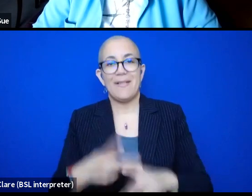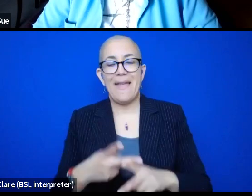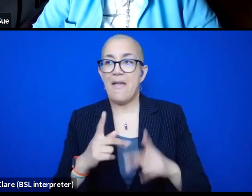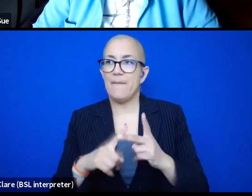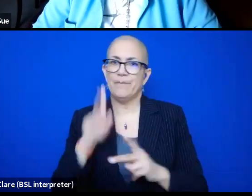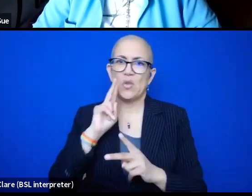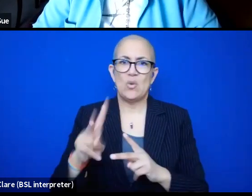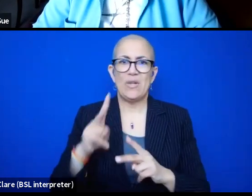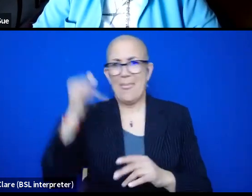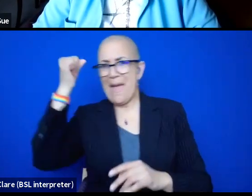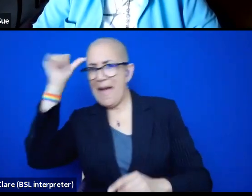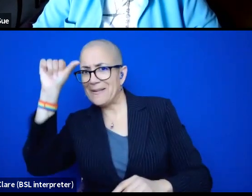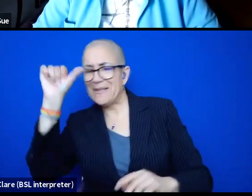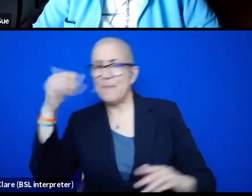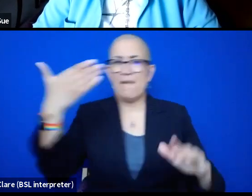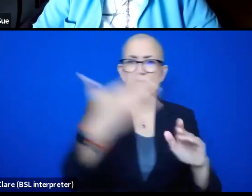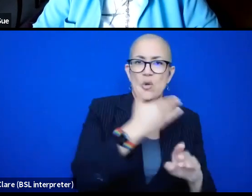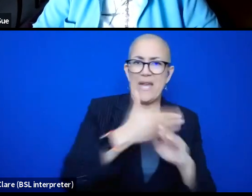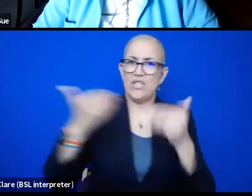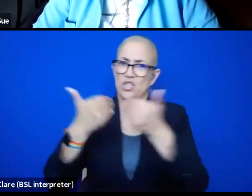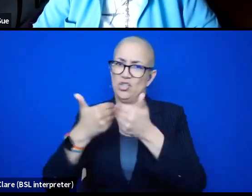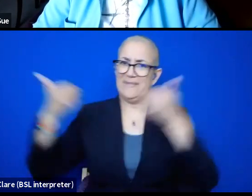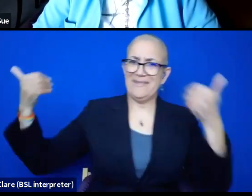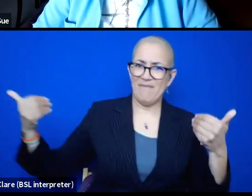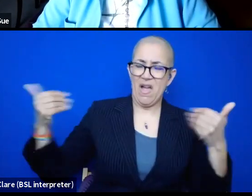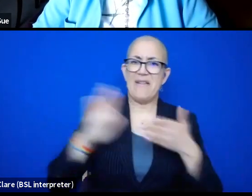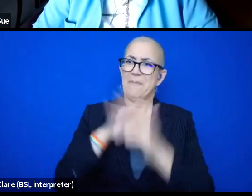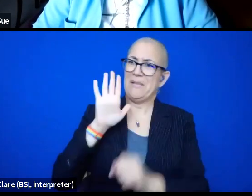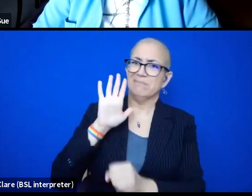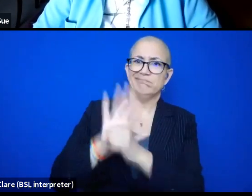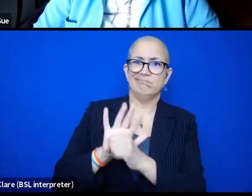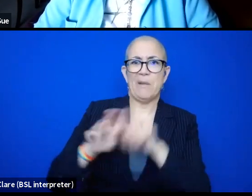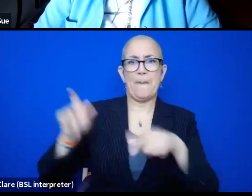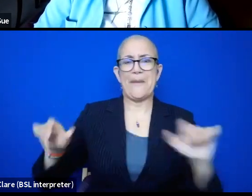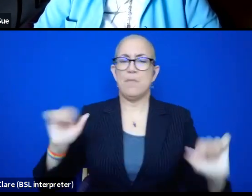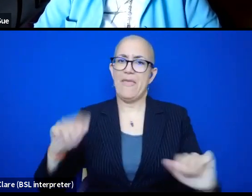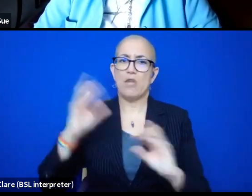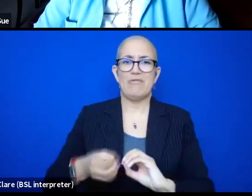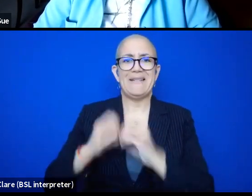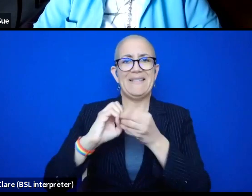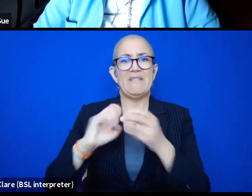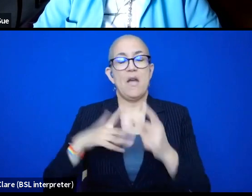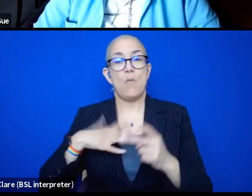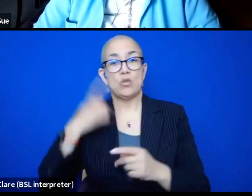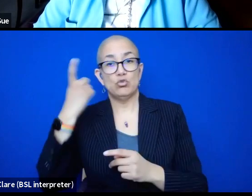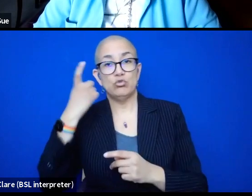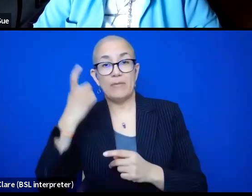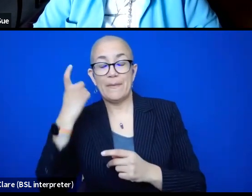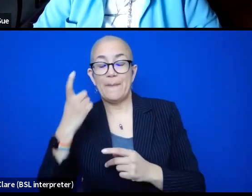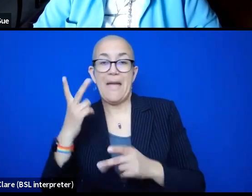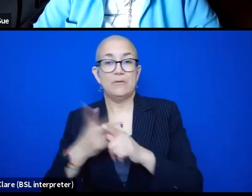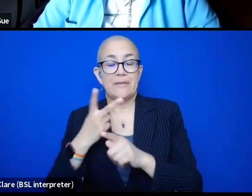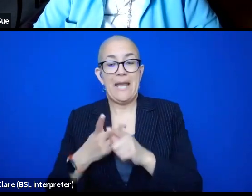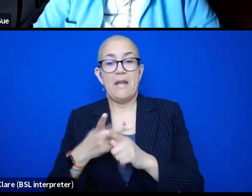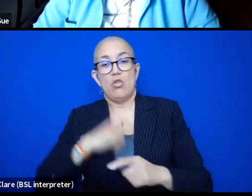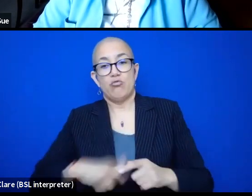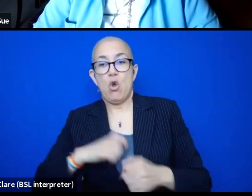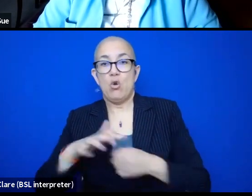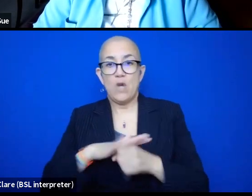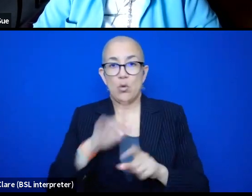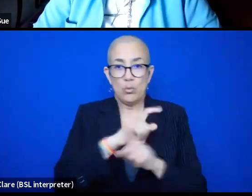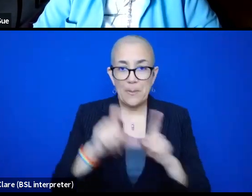vocational divide, which stifles so many people's creativity. I want us to rethink the role of the local community and local government in